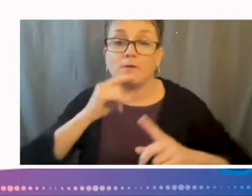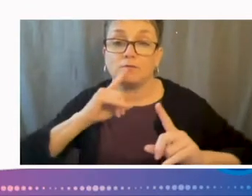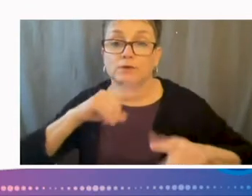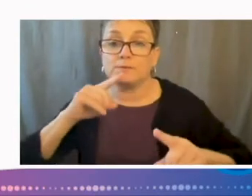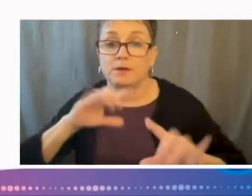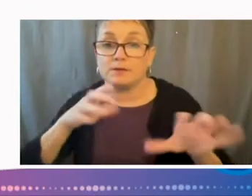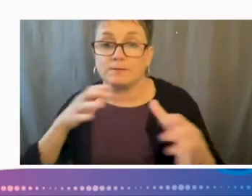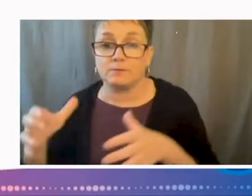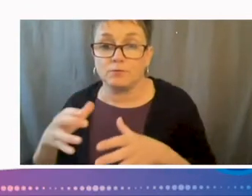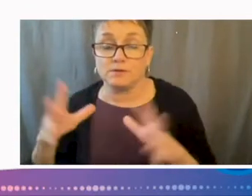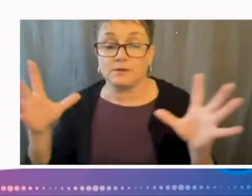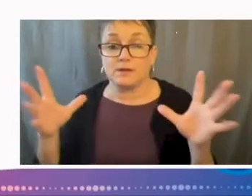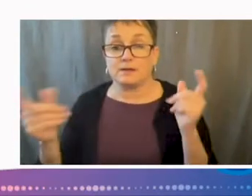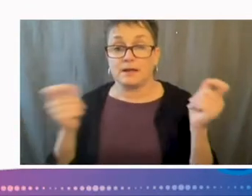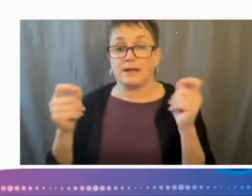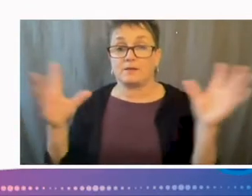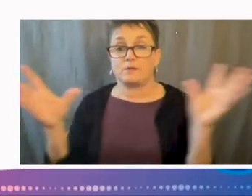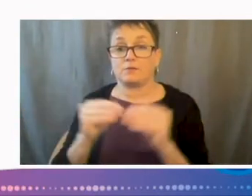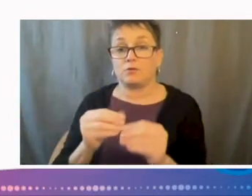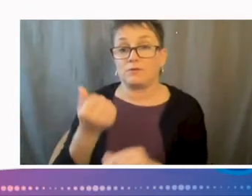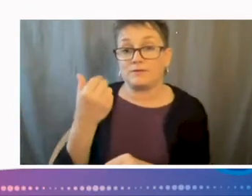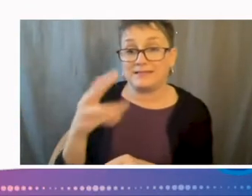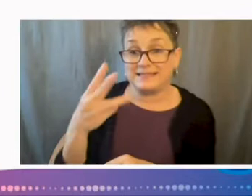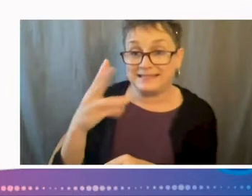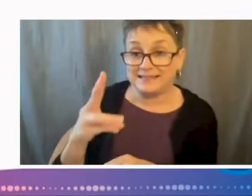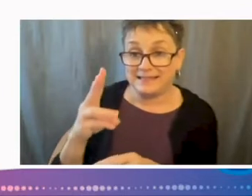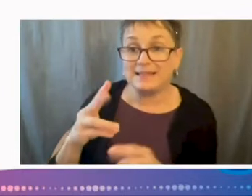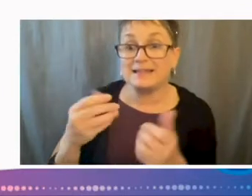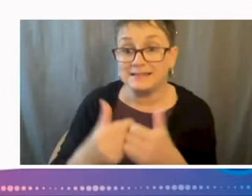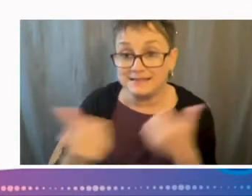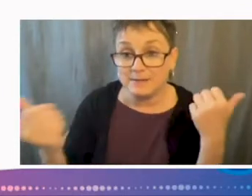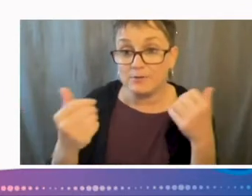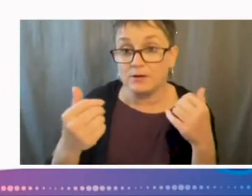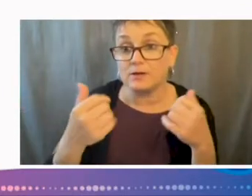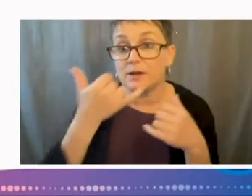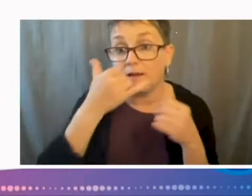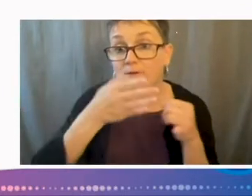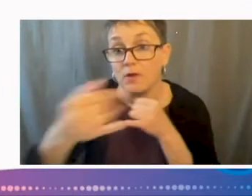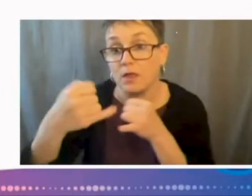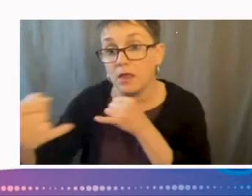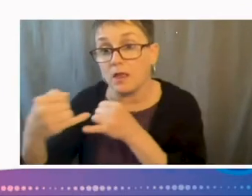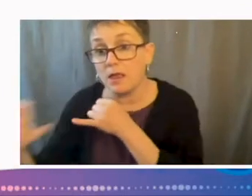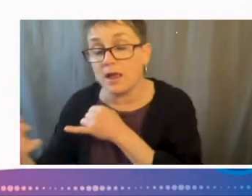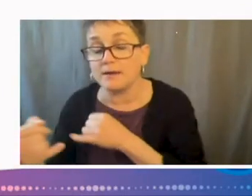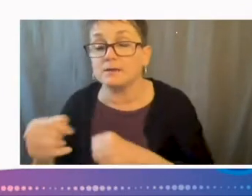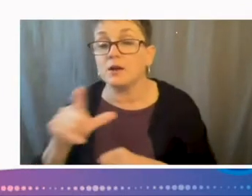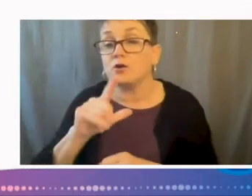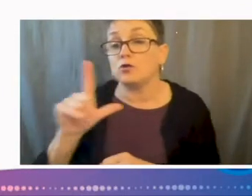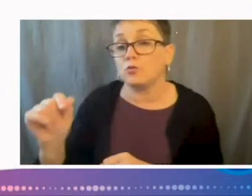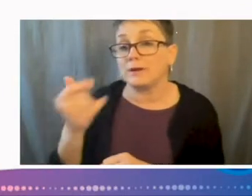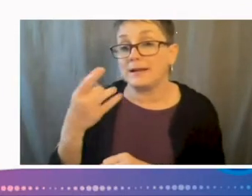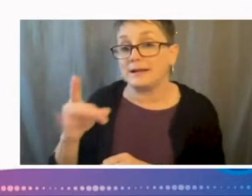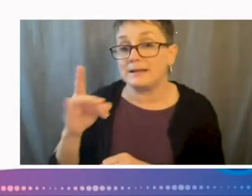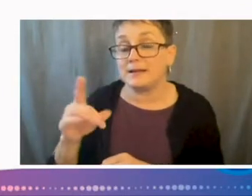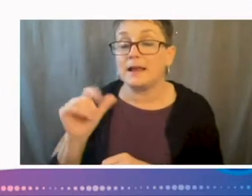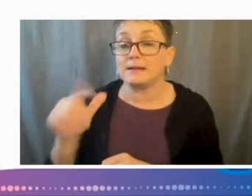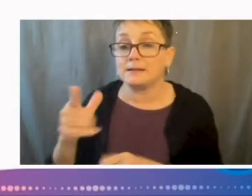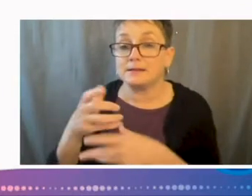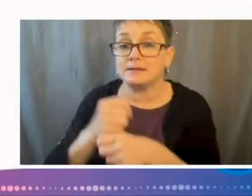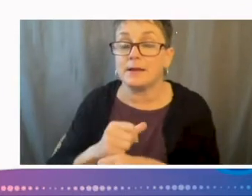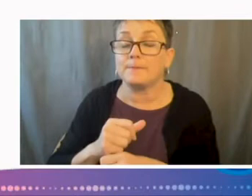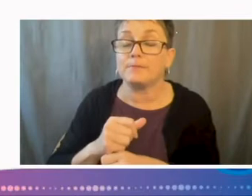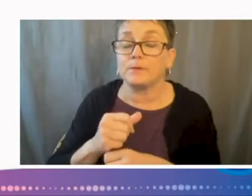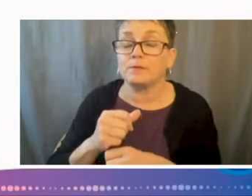16 separate call queues and telephone lines. In 2019, Access Link received 1.5 million calls, and